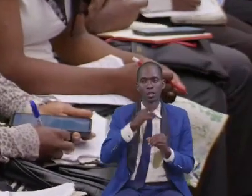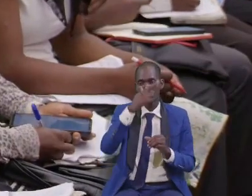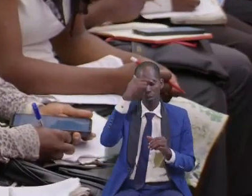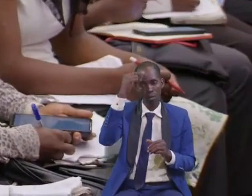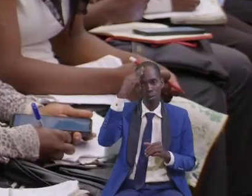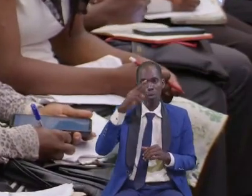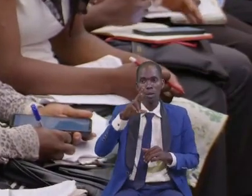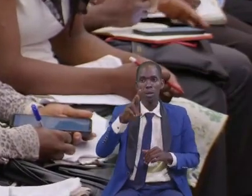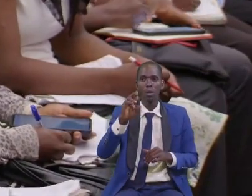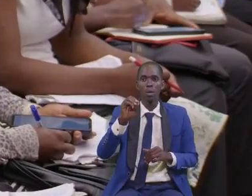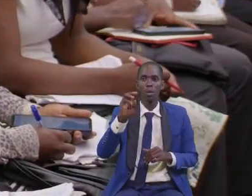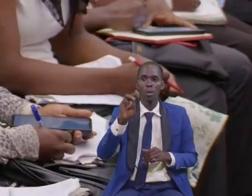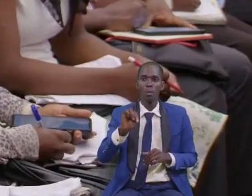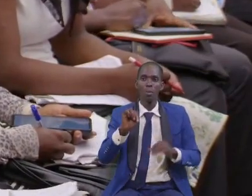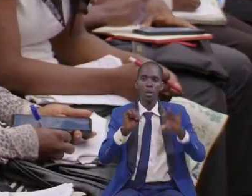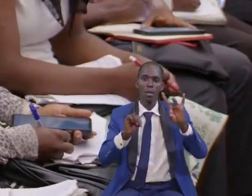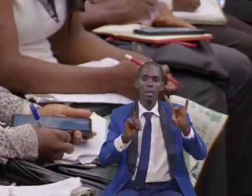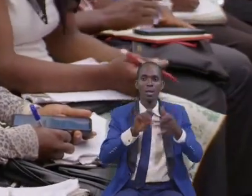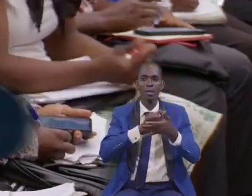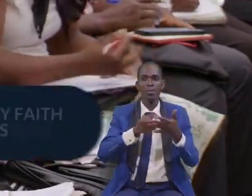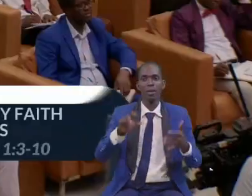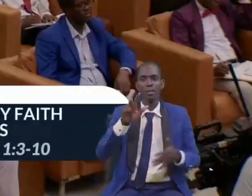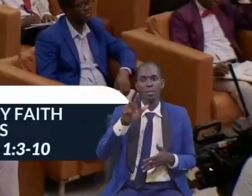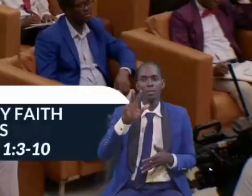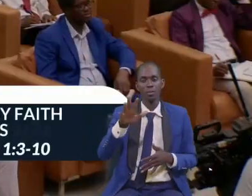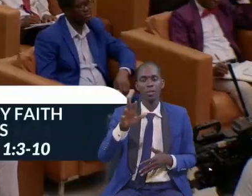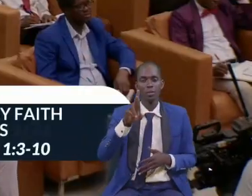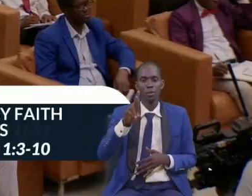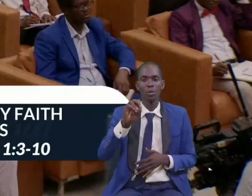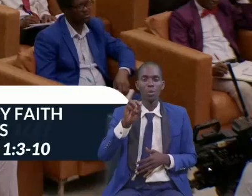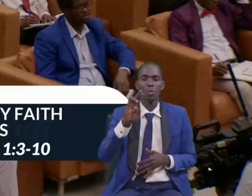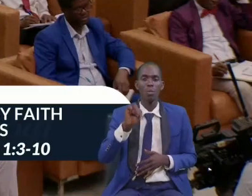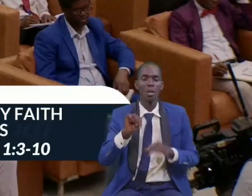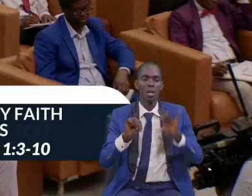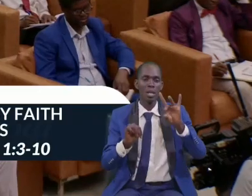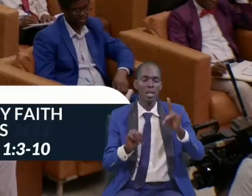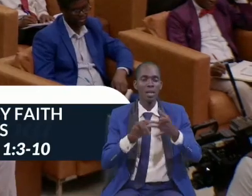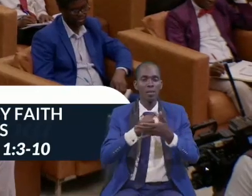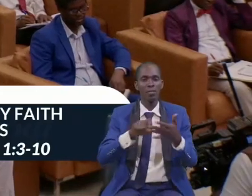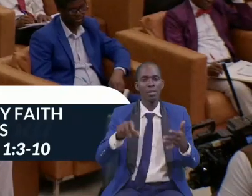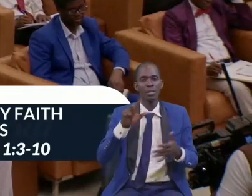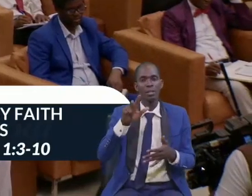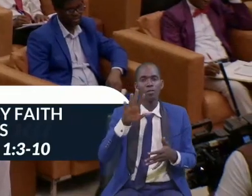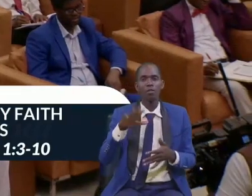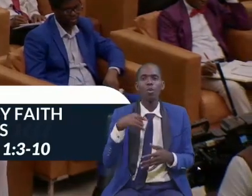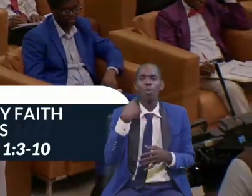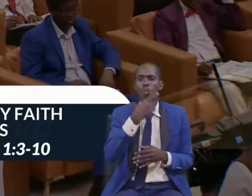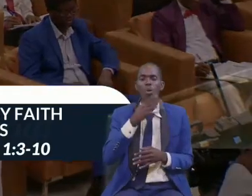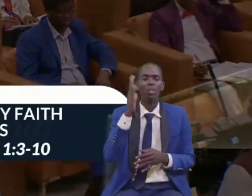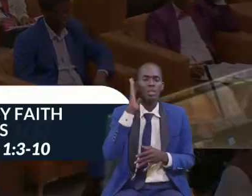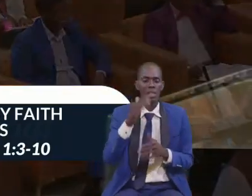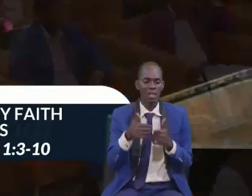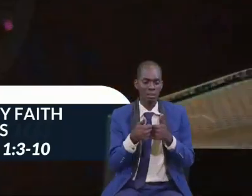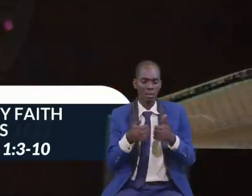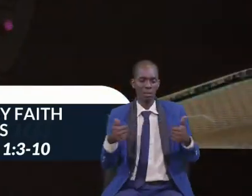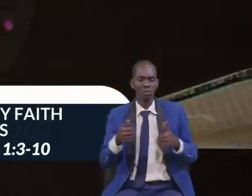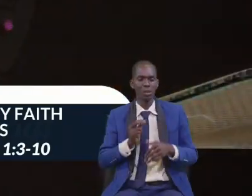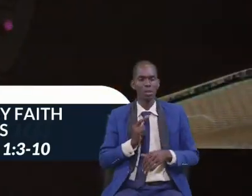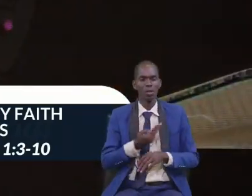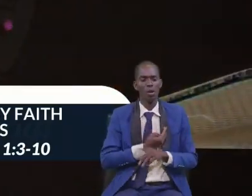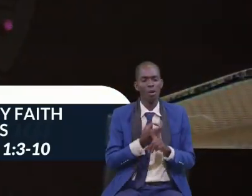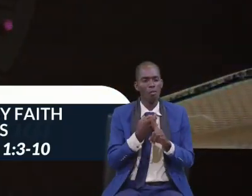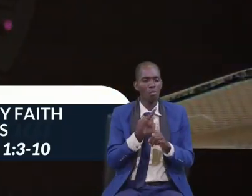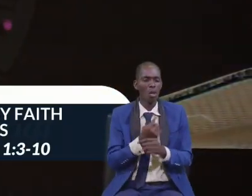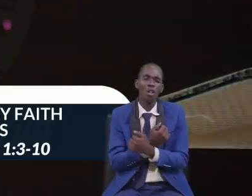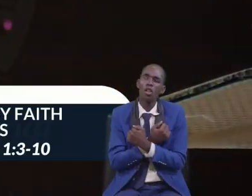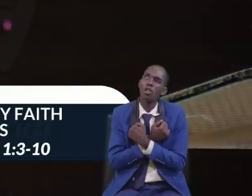Romans chapter 8, we're looking at verse 35. Romans chapter 8, verse 35, who shall separate us from the